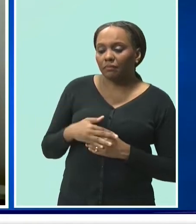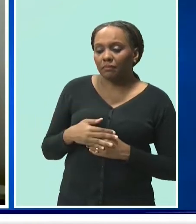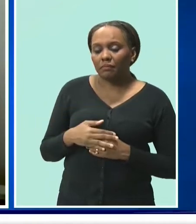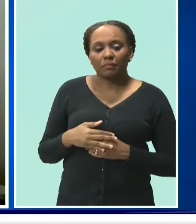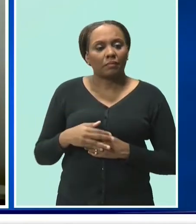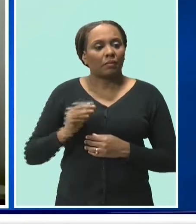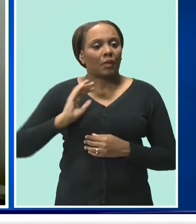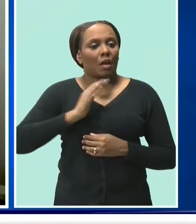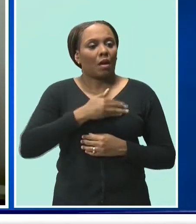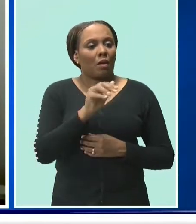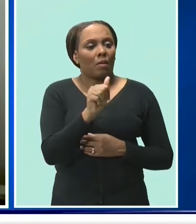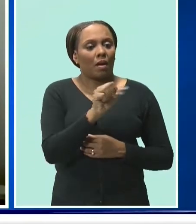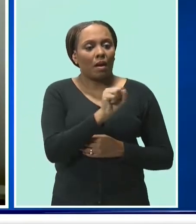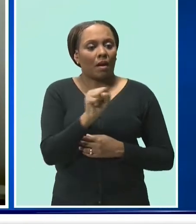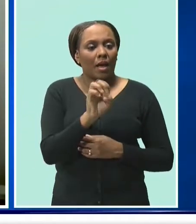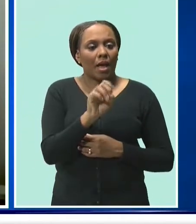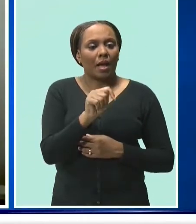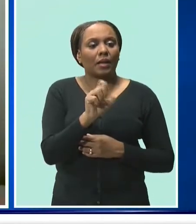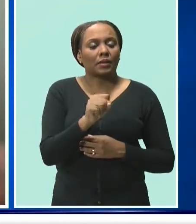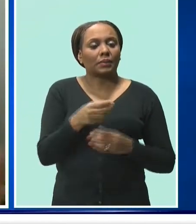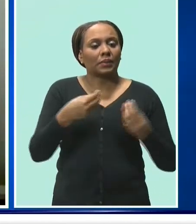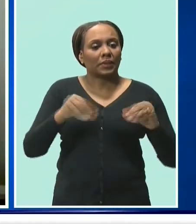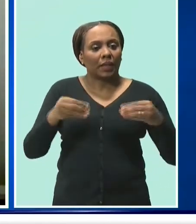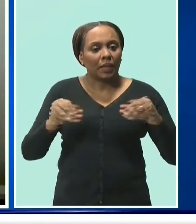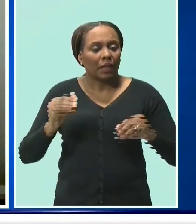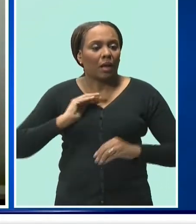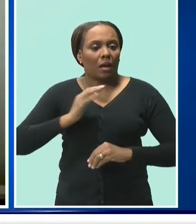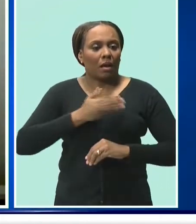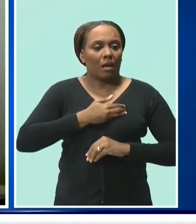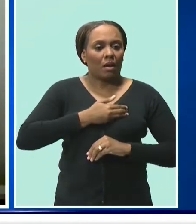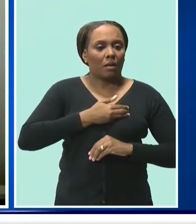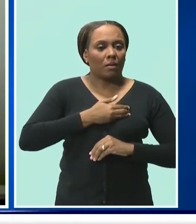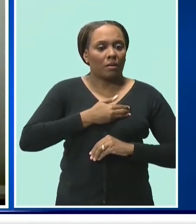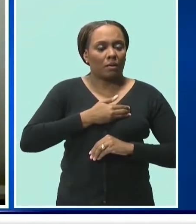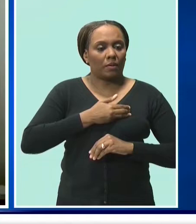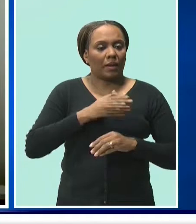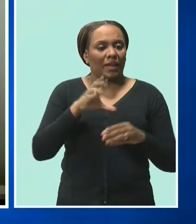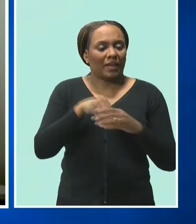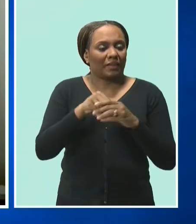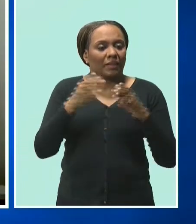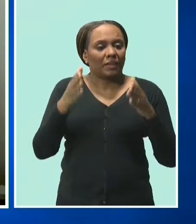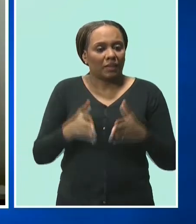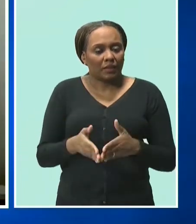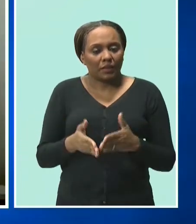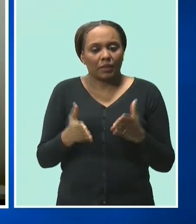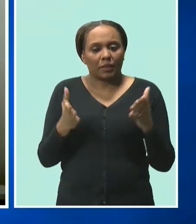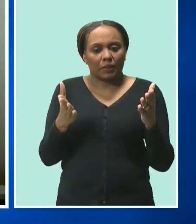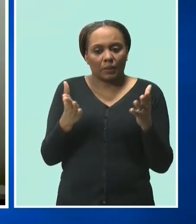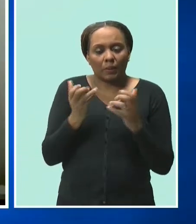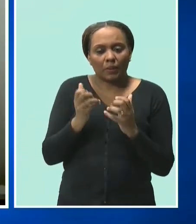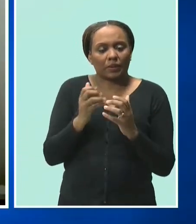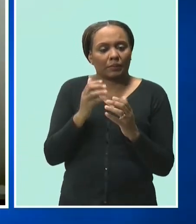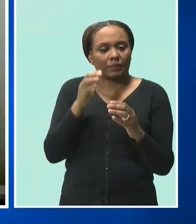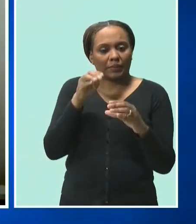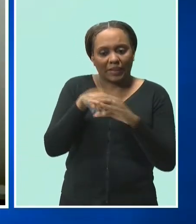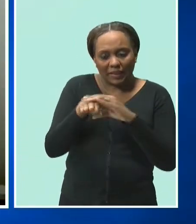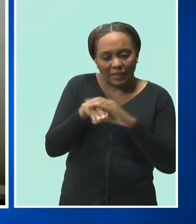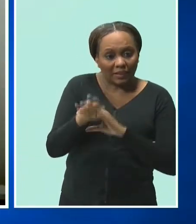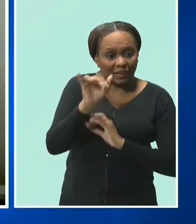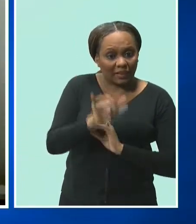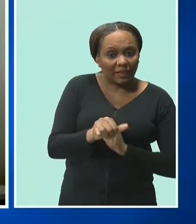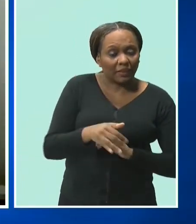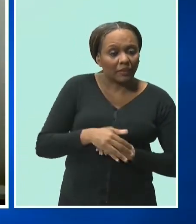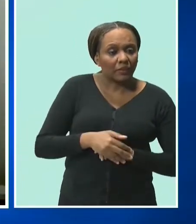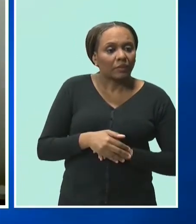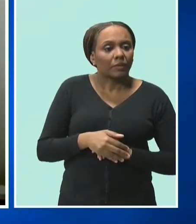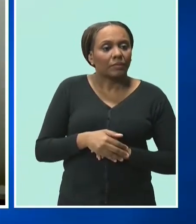sale, our investors on balance have been looking to add money to their investments. And that's exactly the psychology that makes, that warms